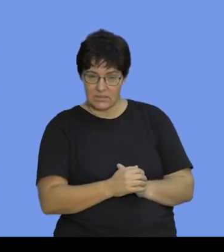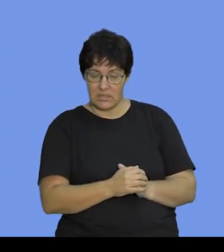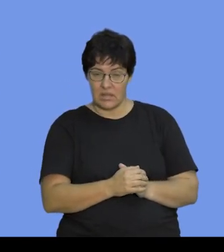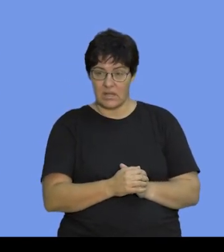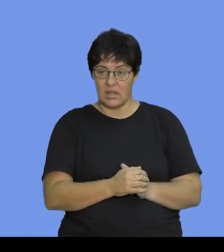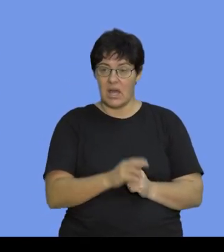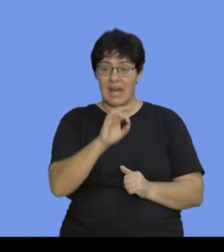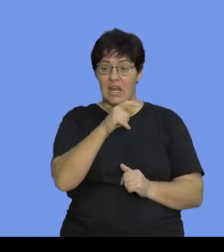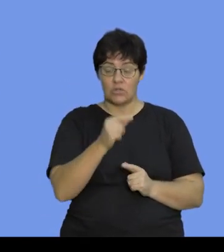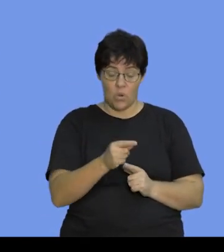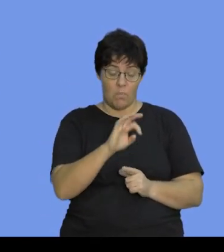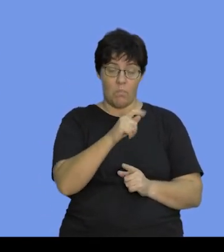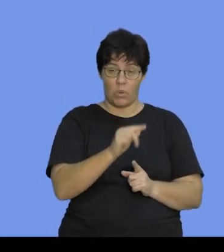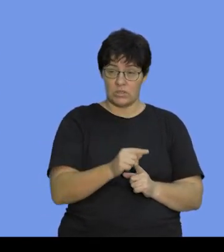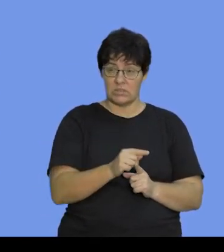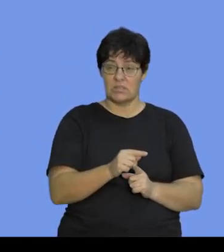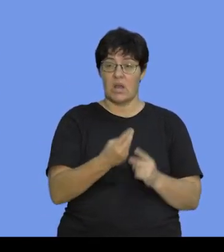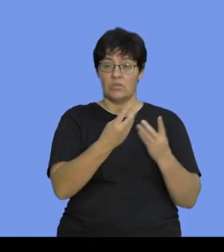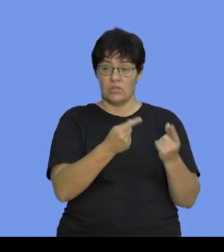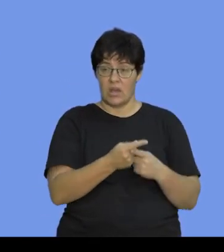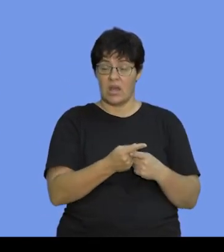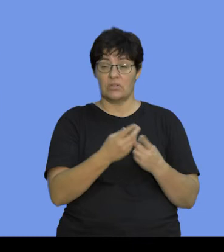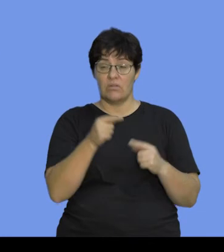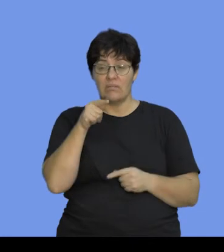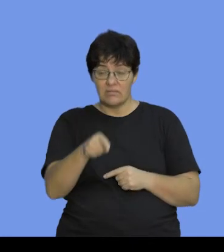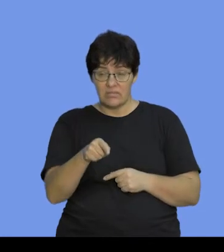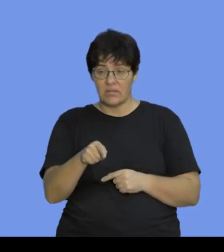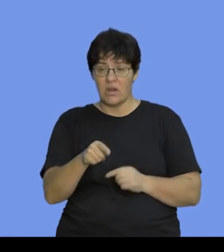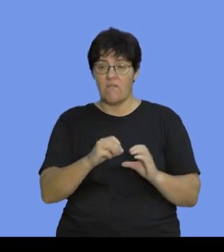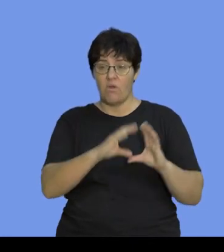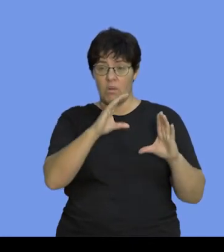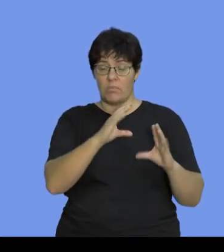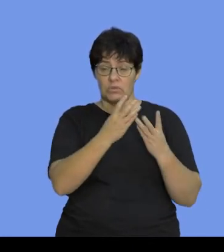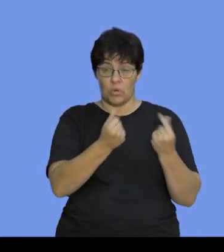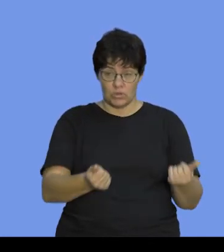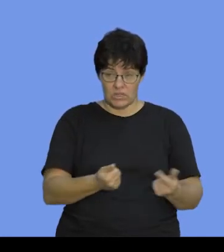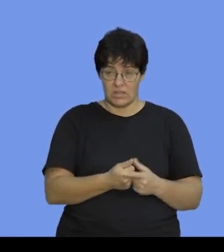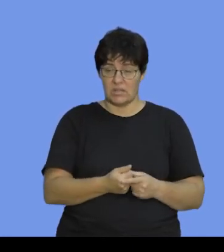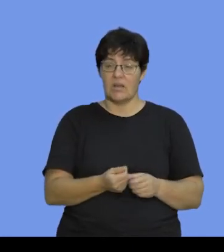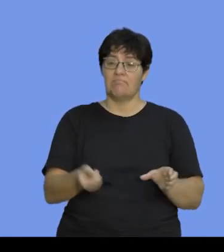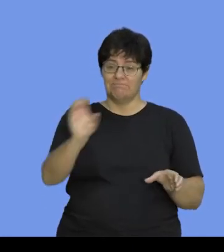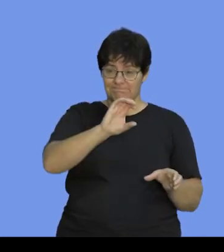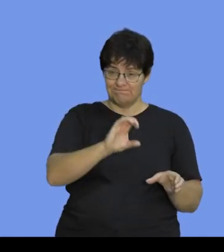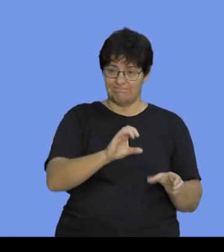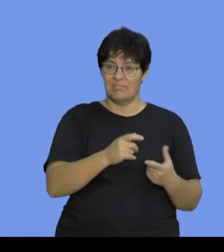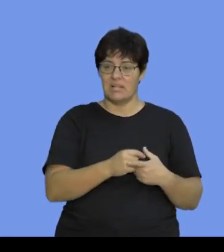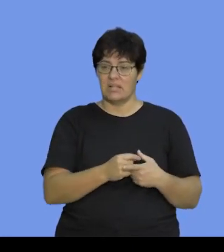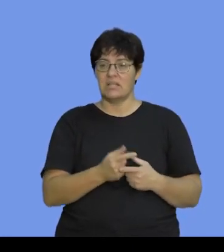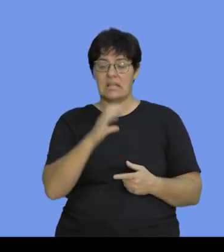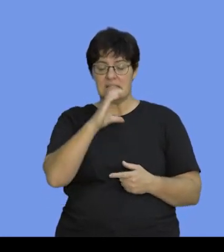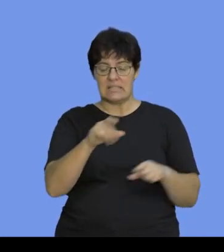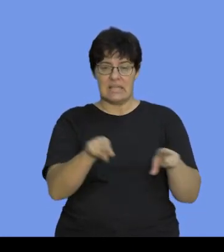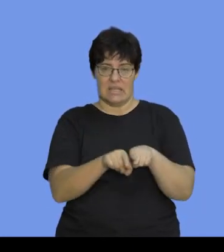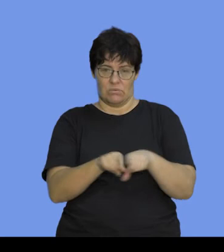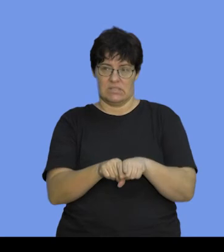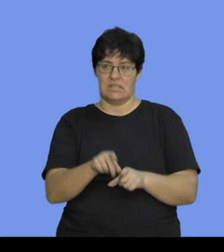moles of solid dissolved per unit of solution is an indication of concentration. This actually speaks to the equation C is equals